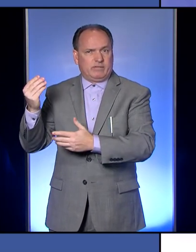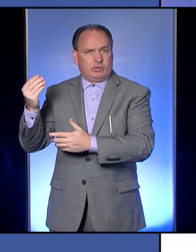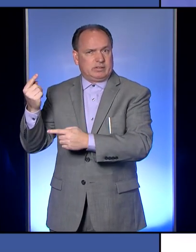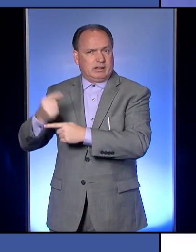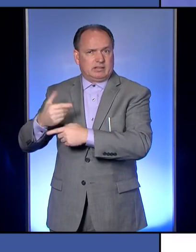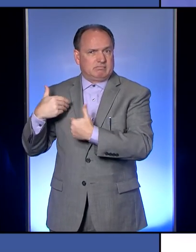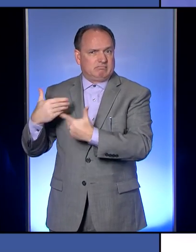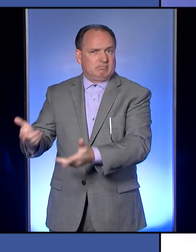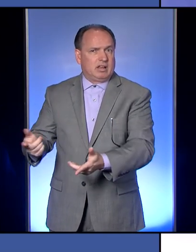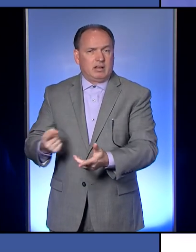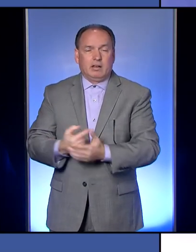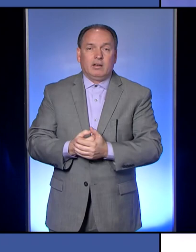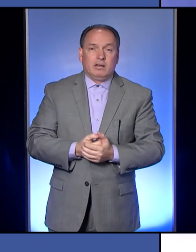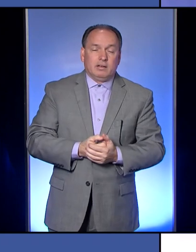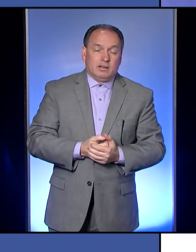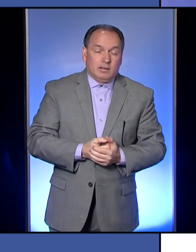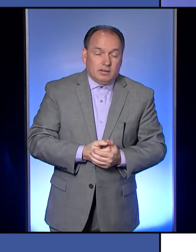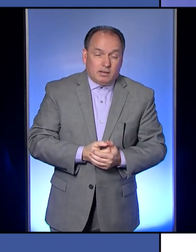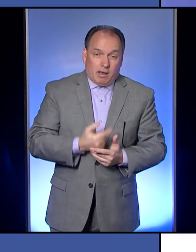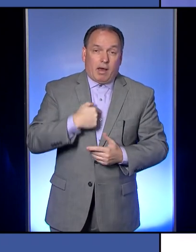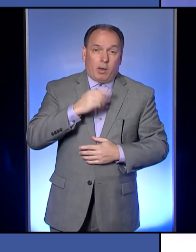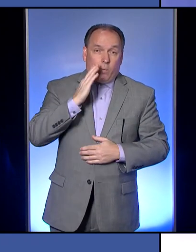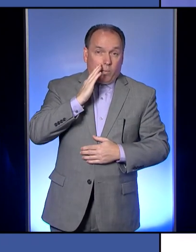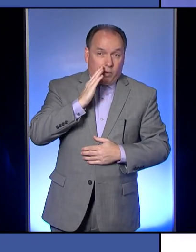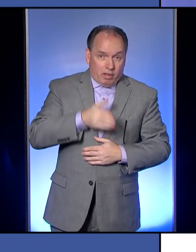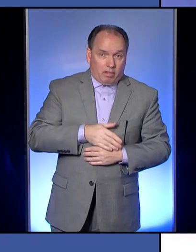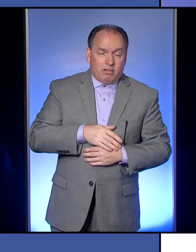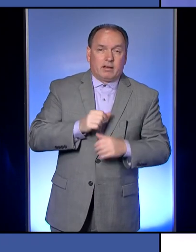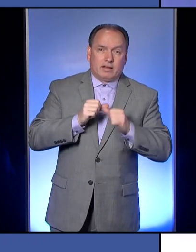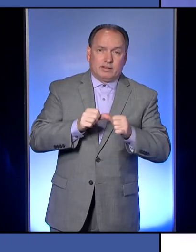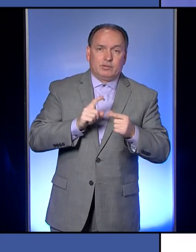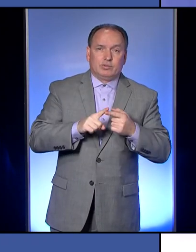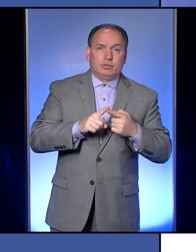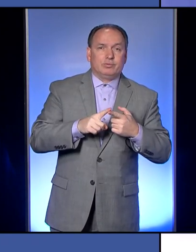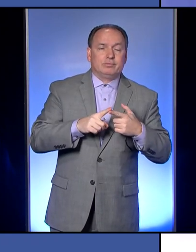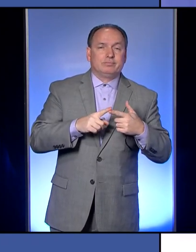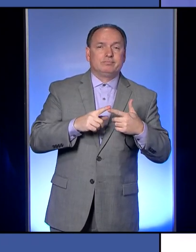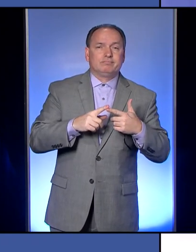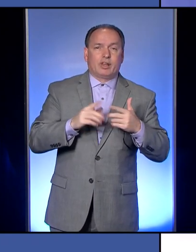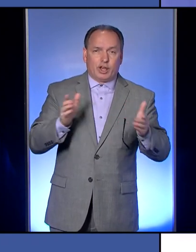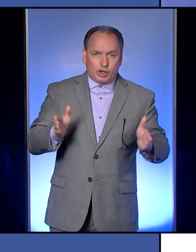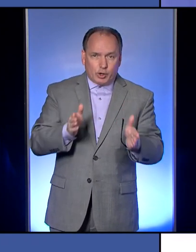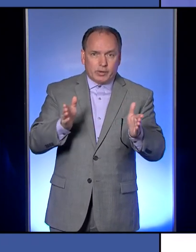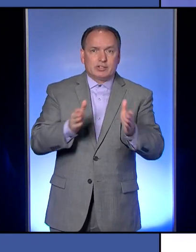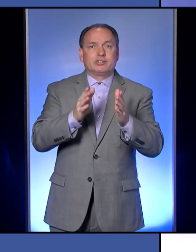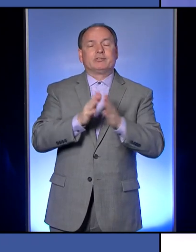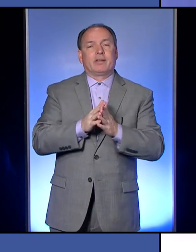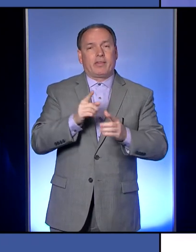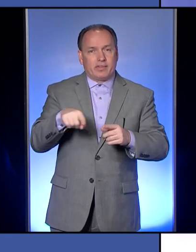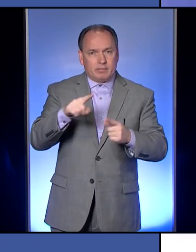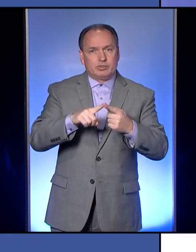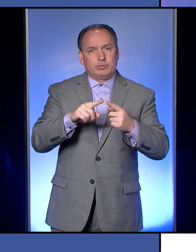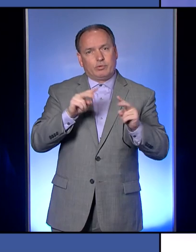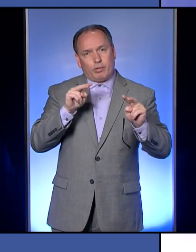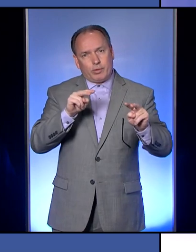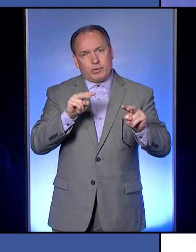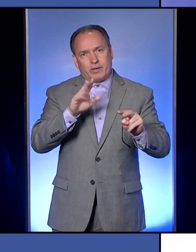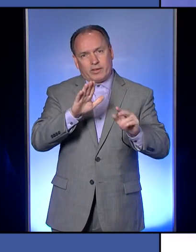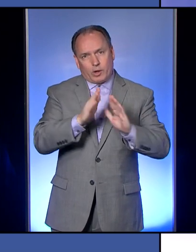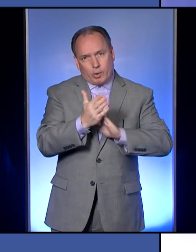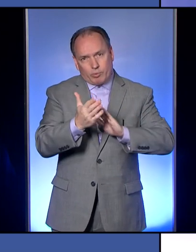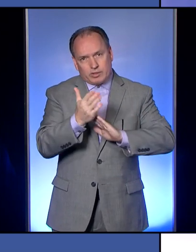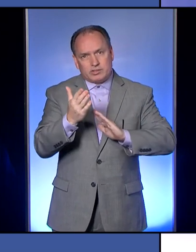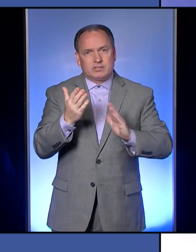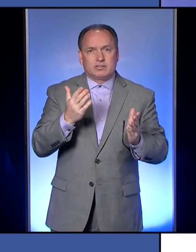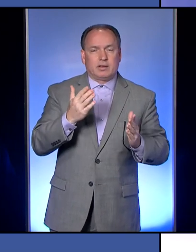14 days. So I will, you know, continue to encourage them to look at their operations, but I